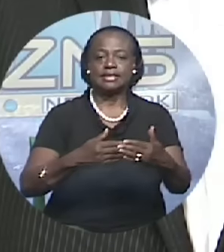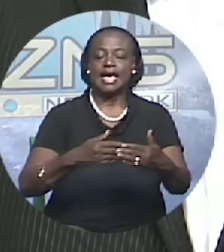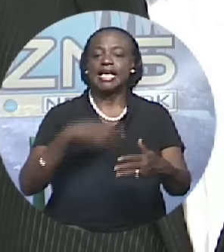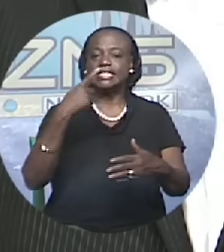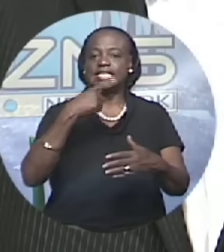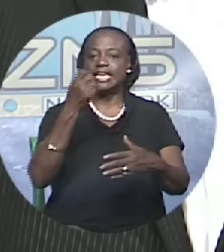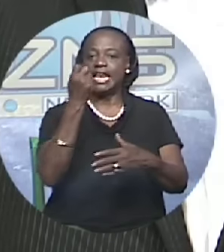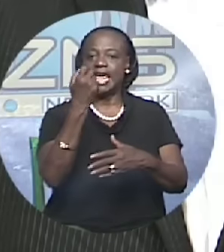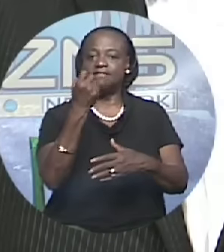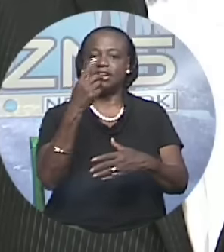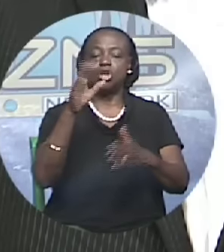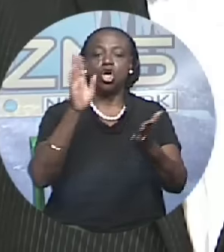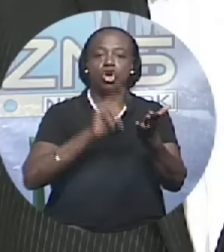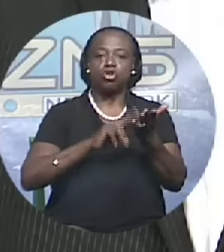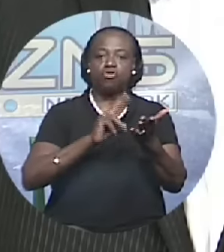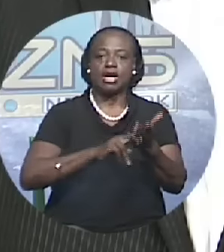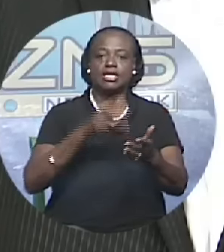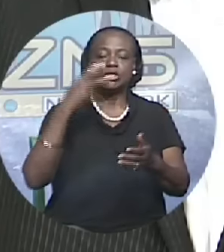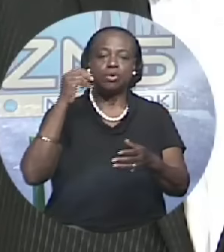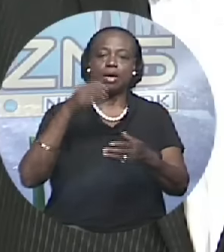that 11 contractors were paid